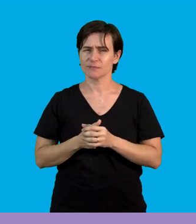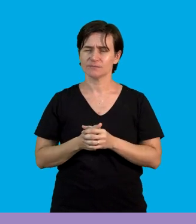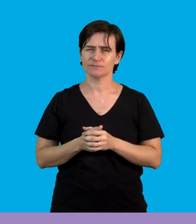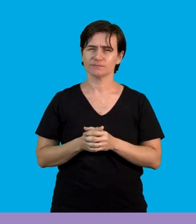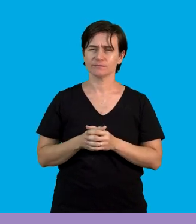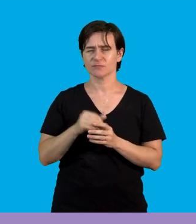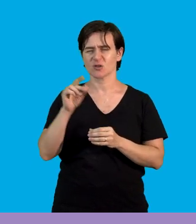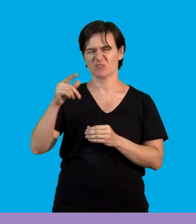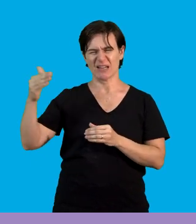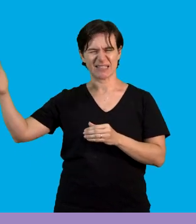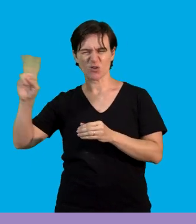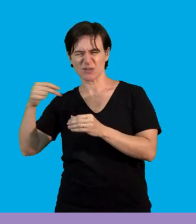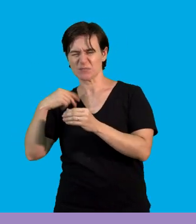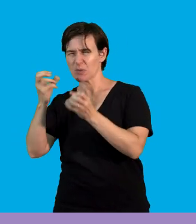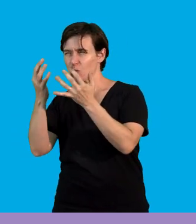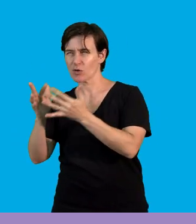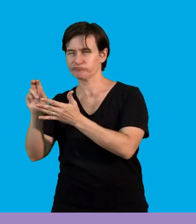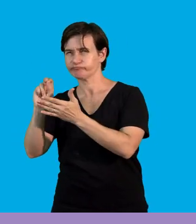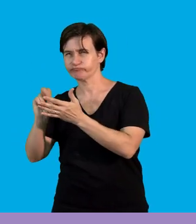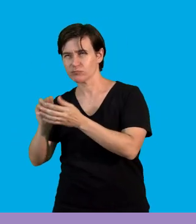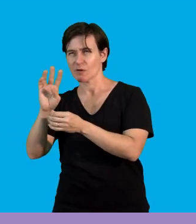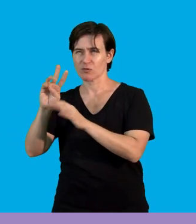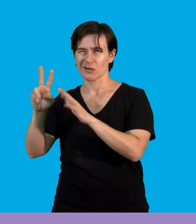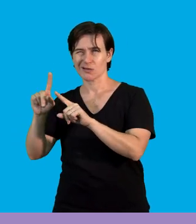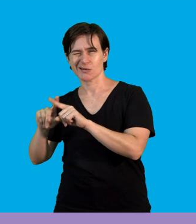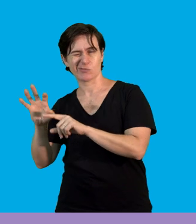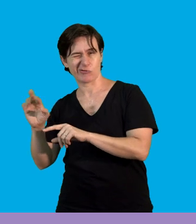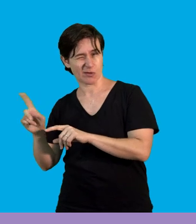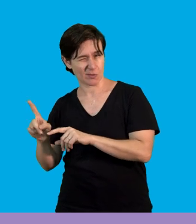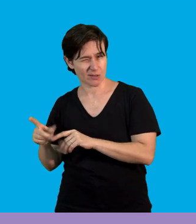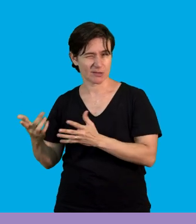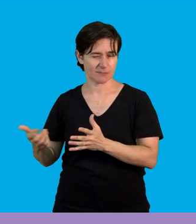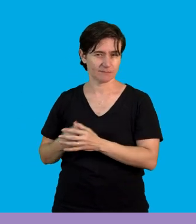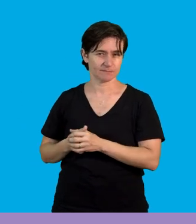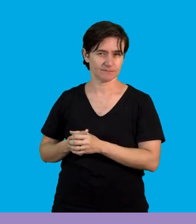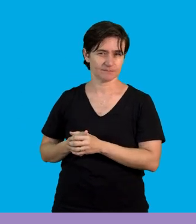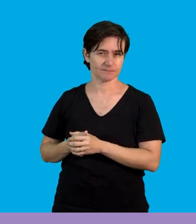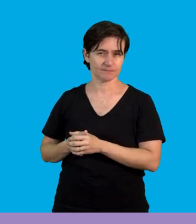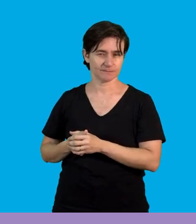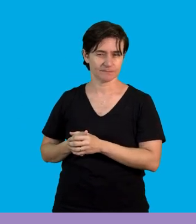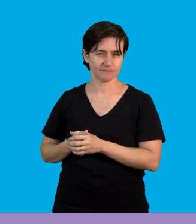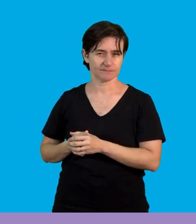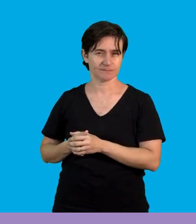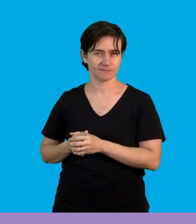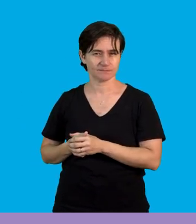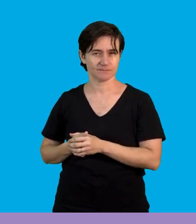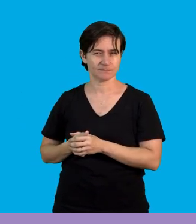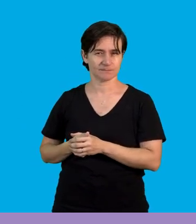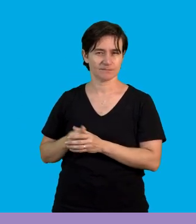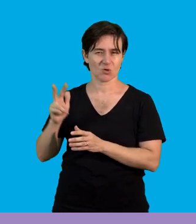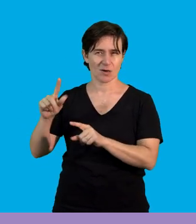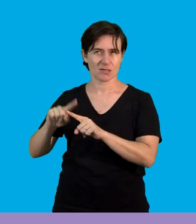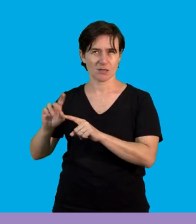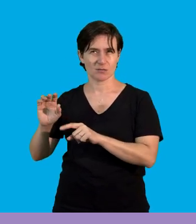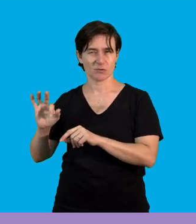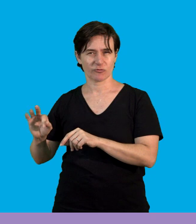side. 48 multiplied by 3. So 8 multiplied by 3 is 24. 4 multiplied by 3